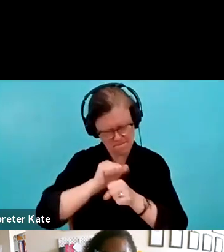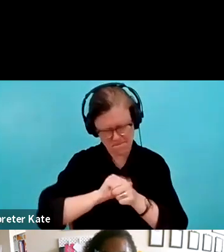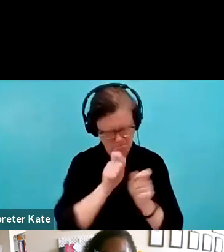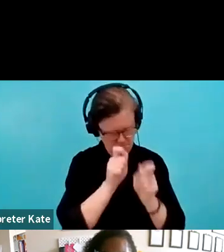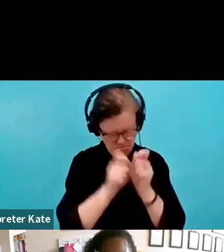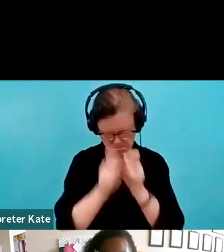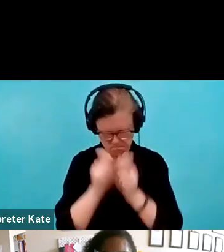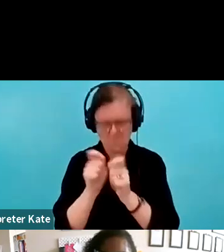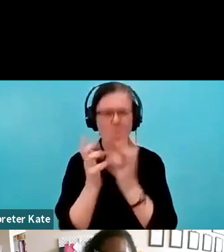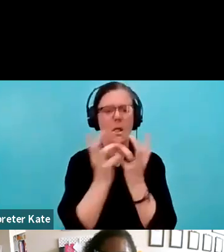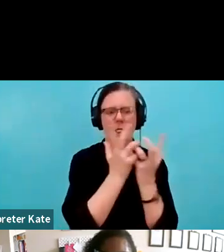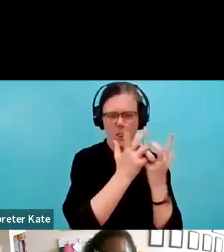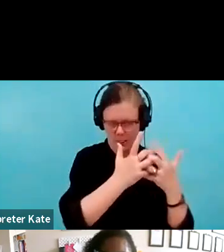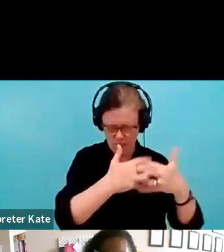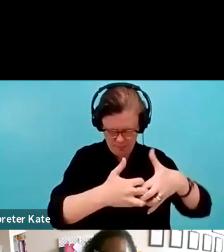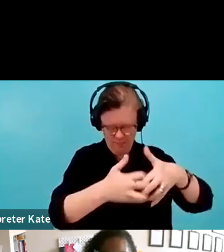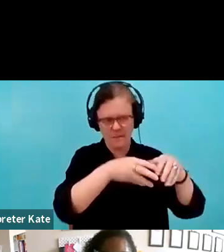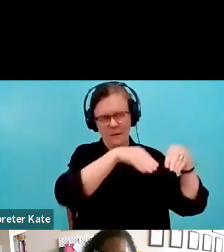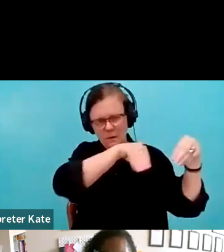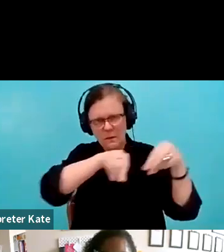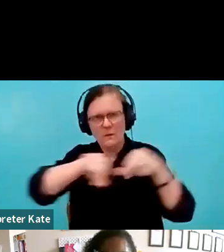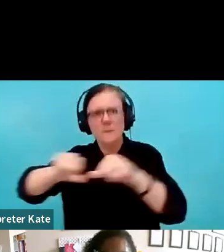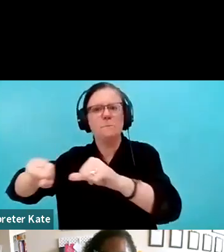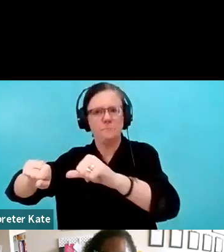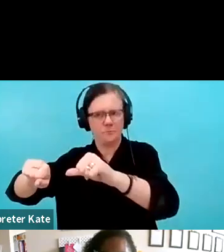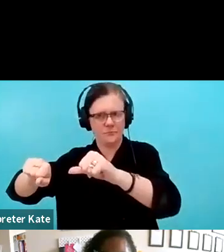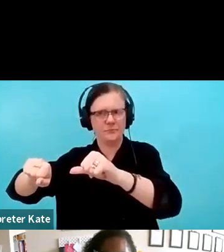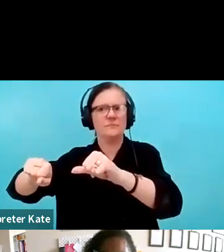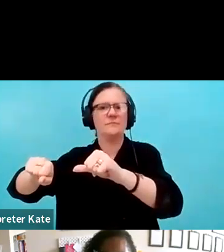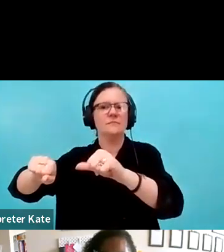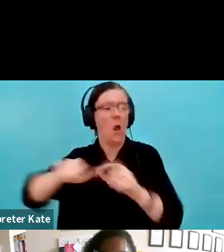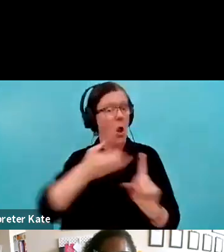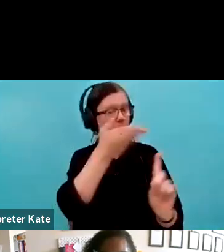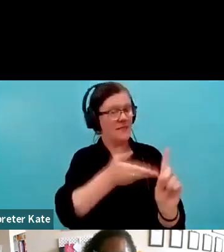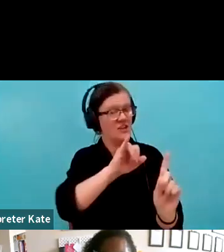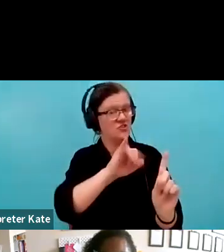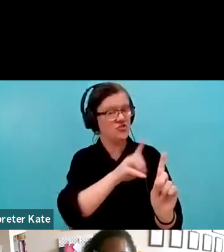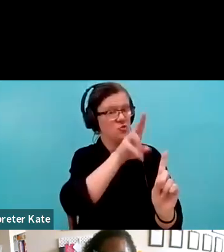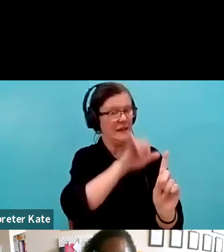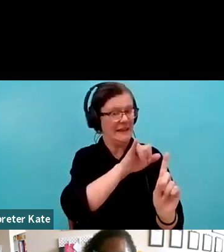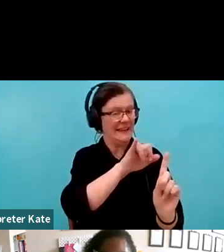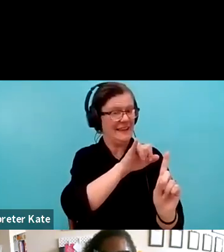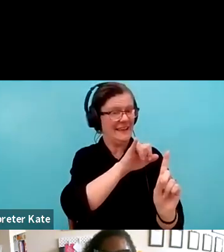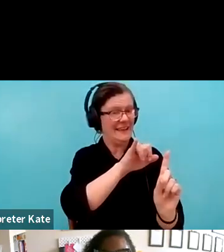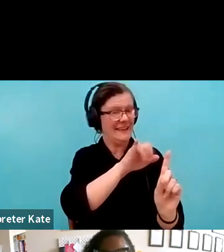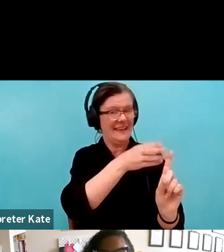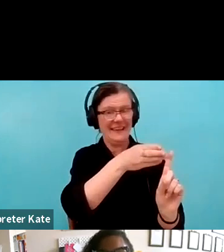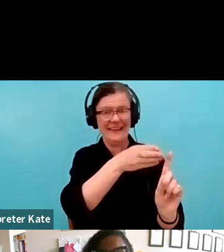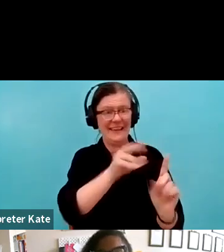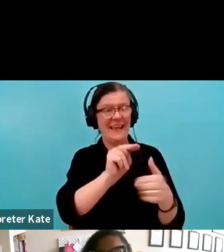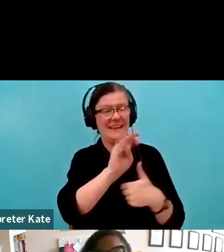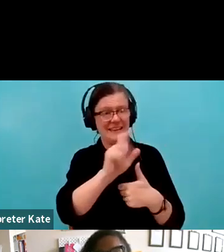we finally figured out how to make it feel like, oh, wow, okay, there's Judy, and there's Neil and Denise in